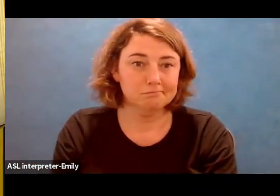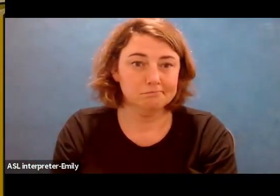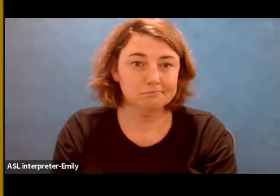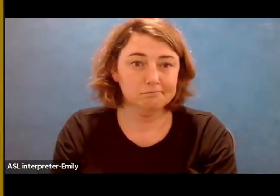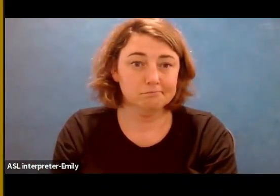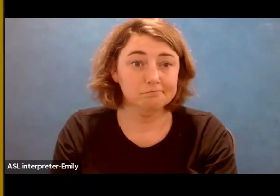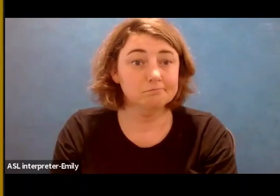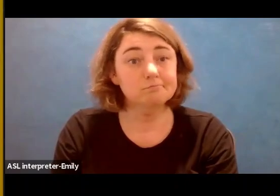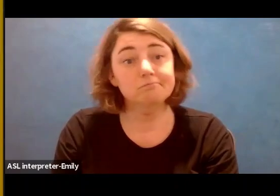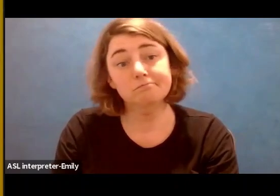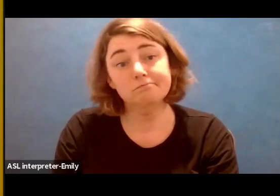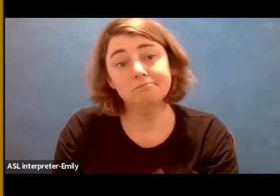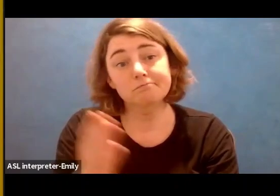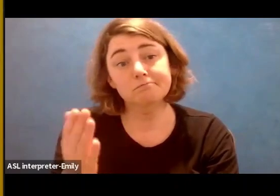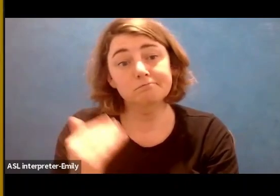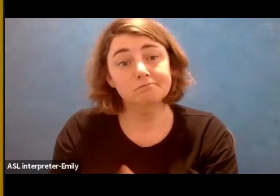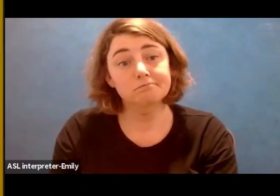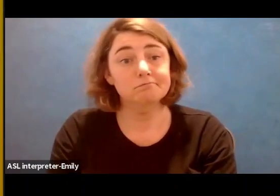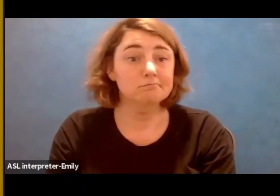Next slide.